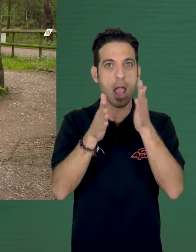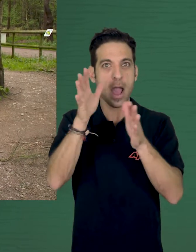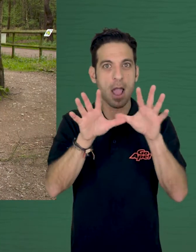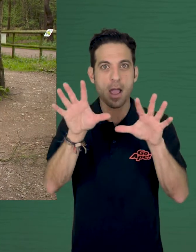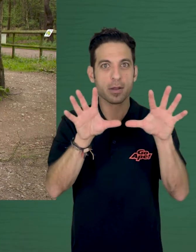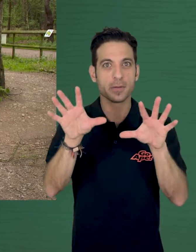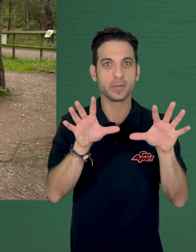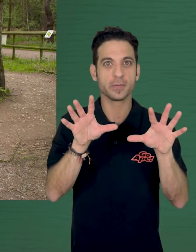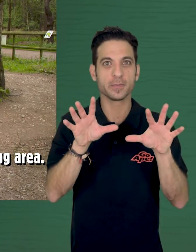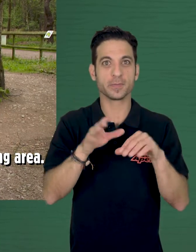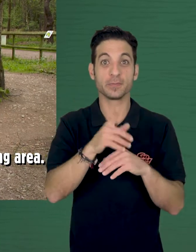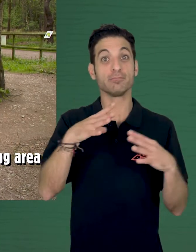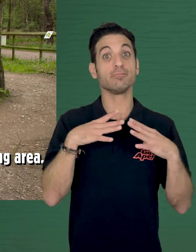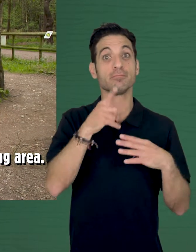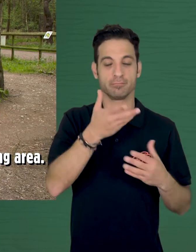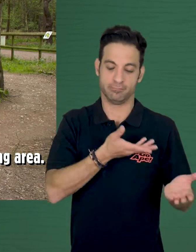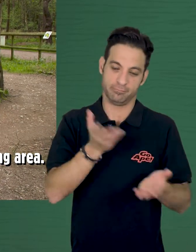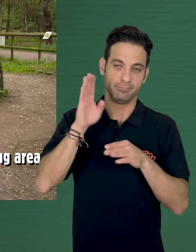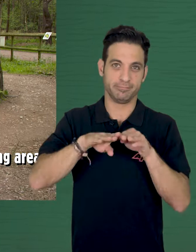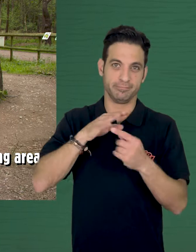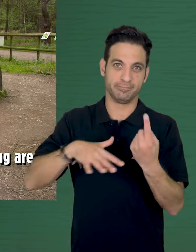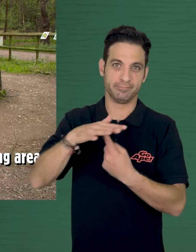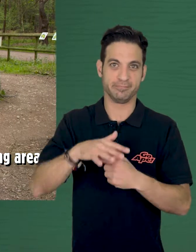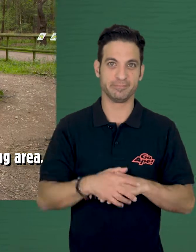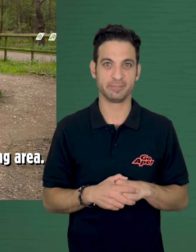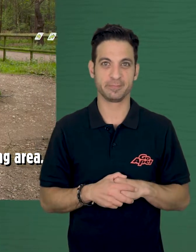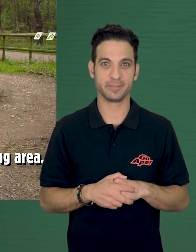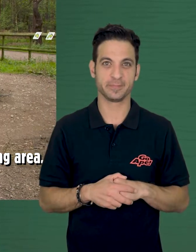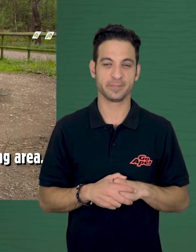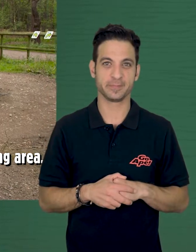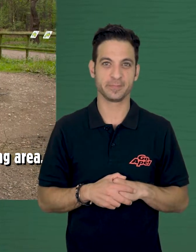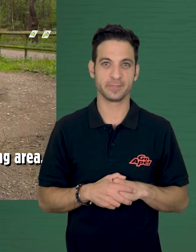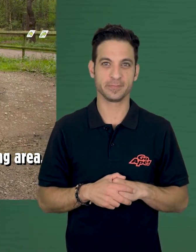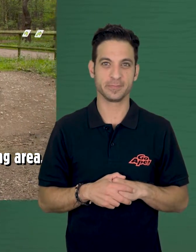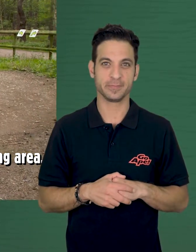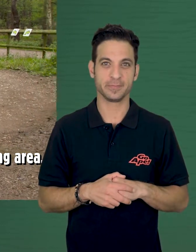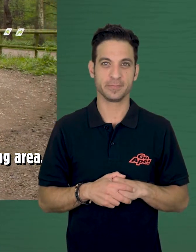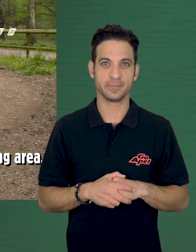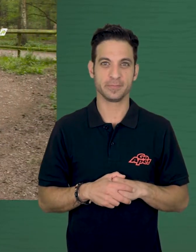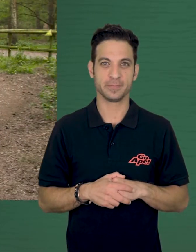where you're going, okay? So when you're ready, Dan, you can head round the training area.